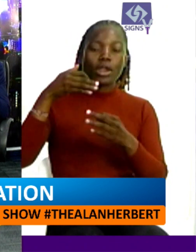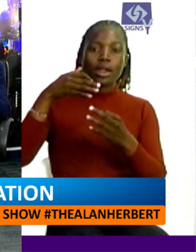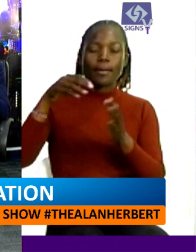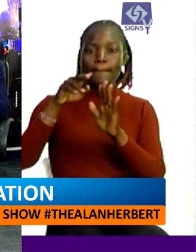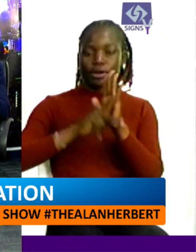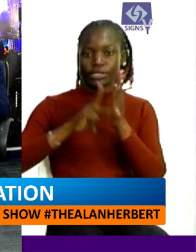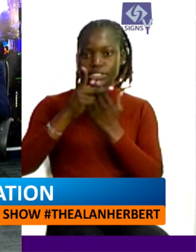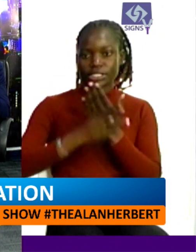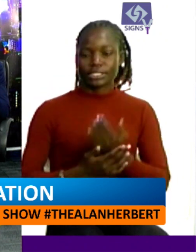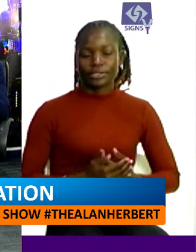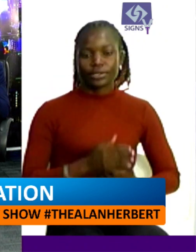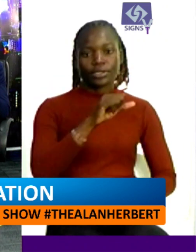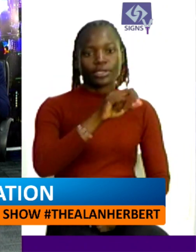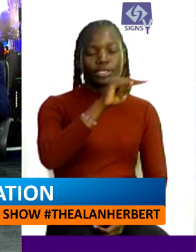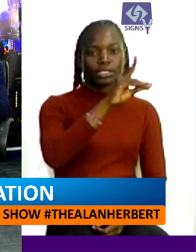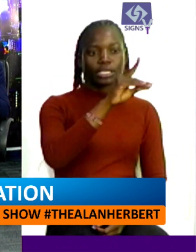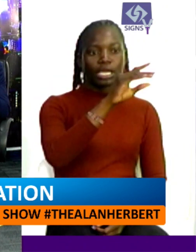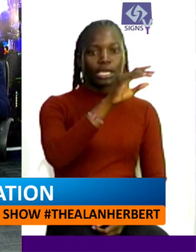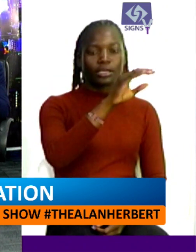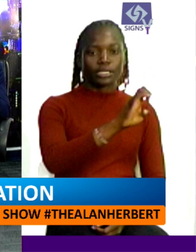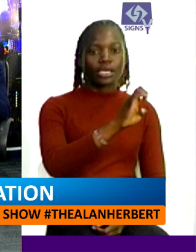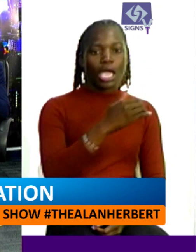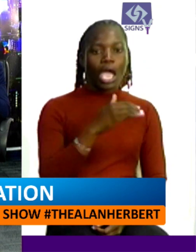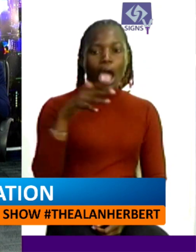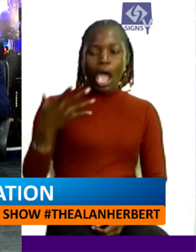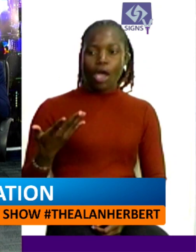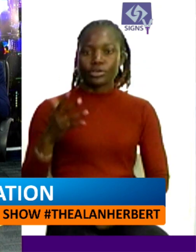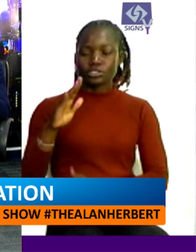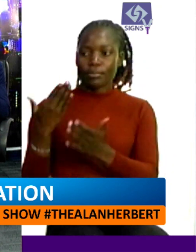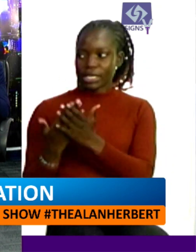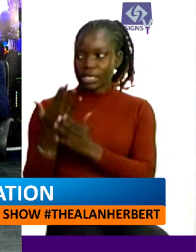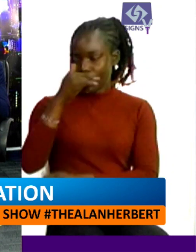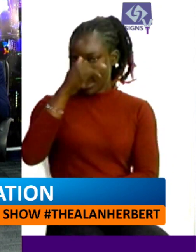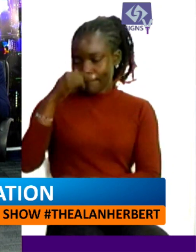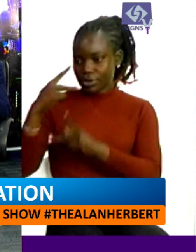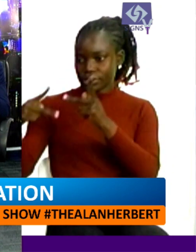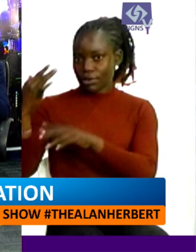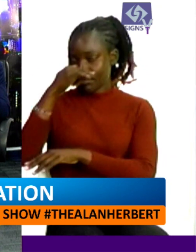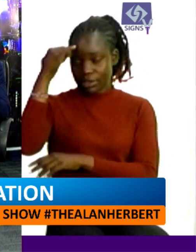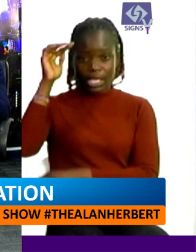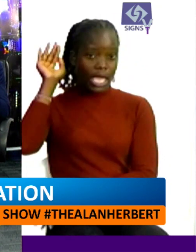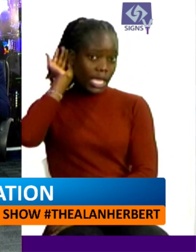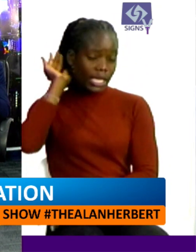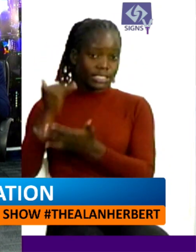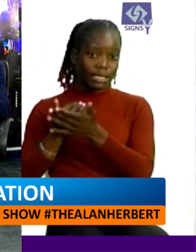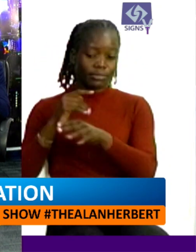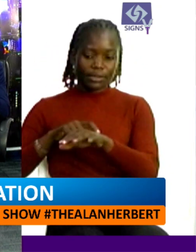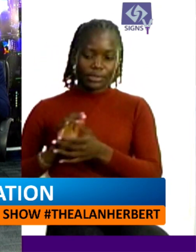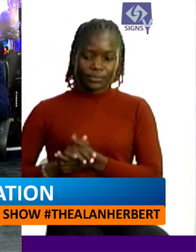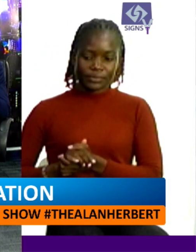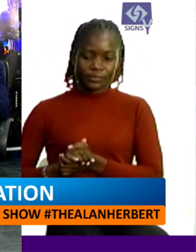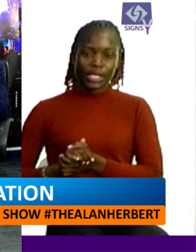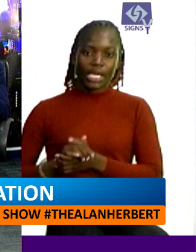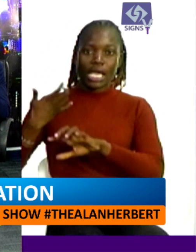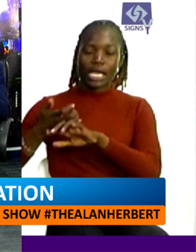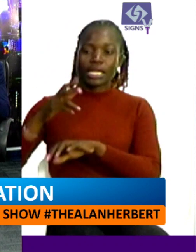Yes. Sande, how was your application process? Because I hear sometimes it's a little bit